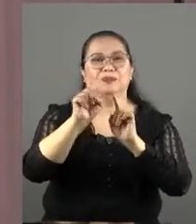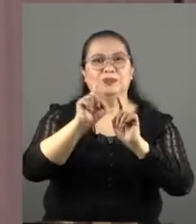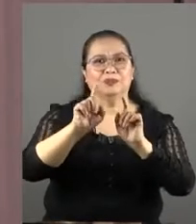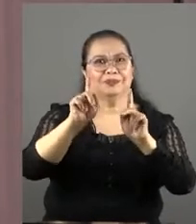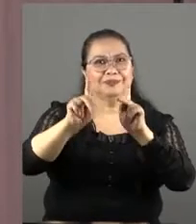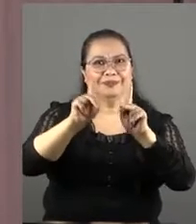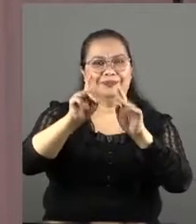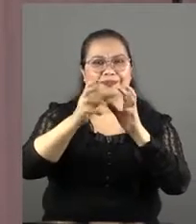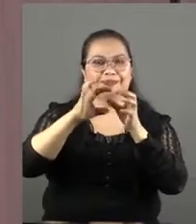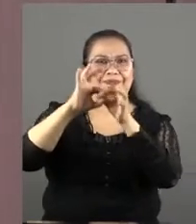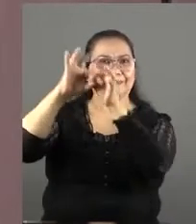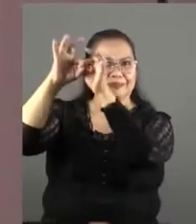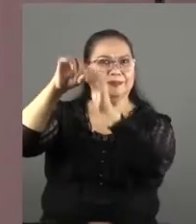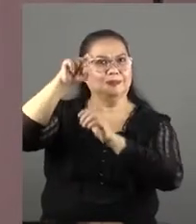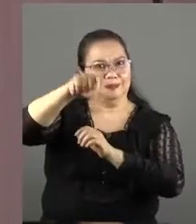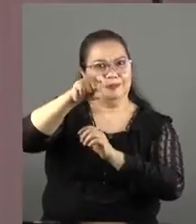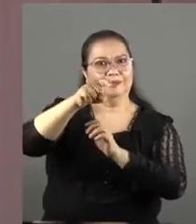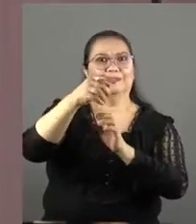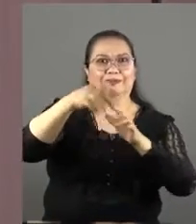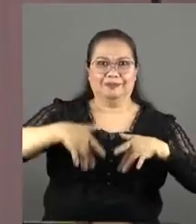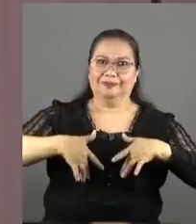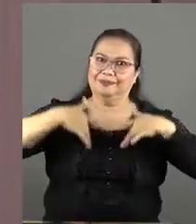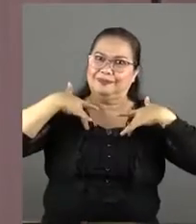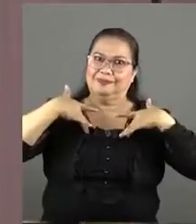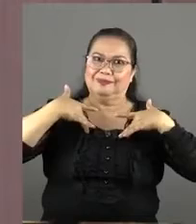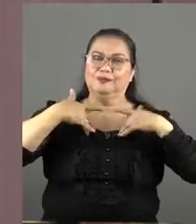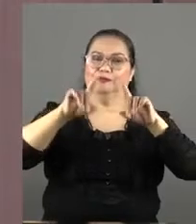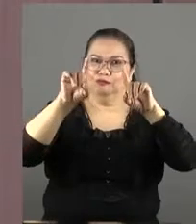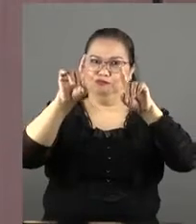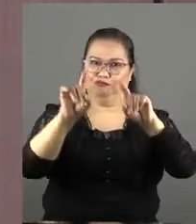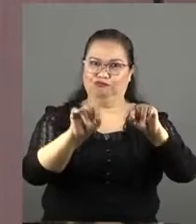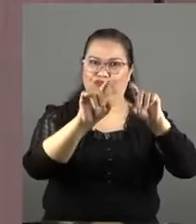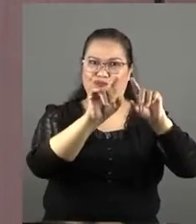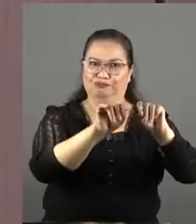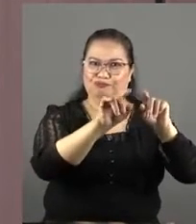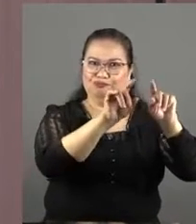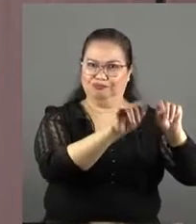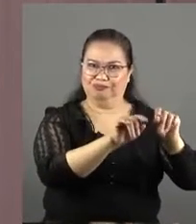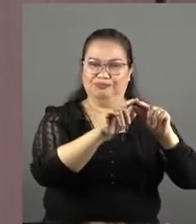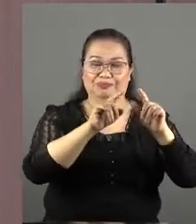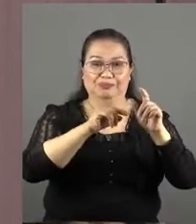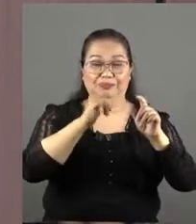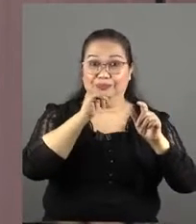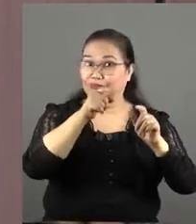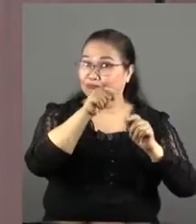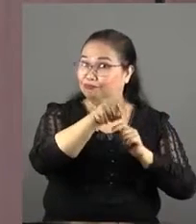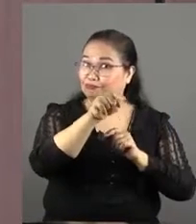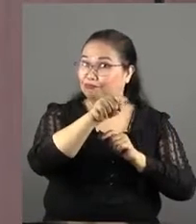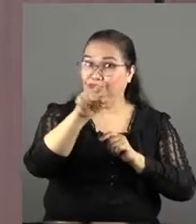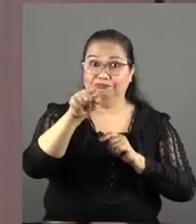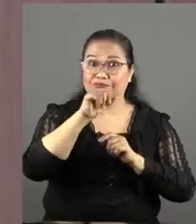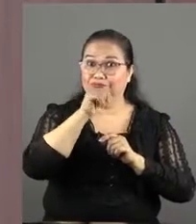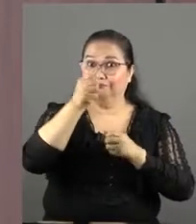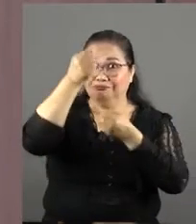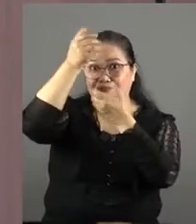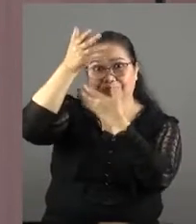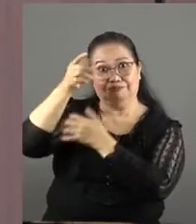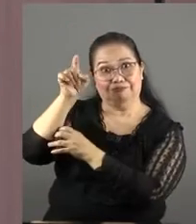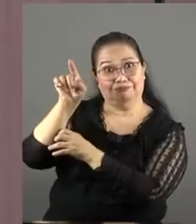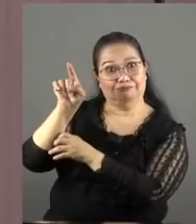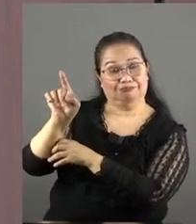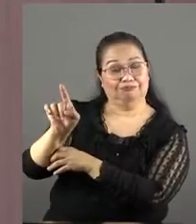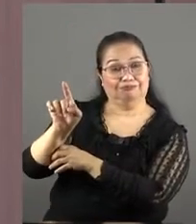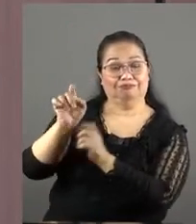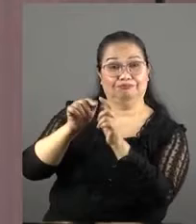people who belong to God should be, believers. And you know, they did not really live up to that. But it was a conditional and